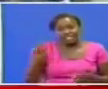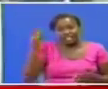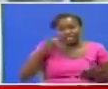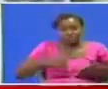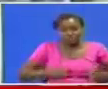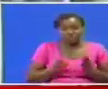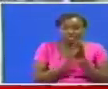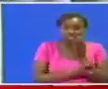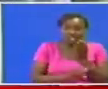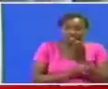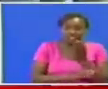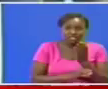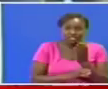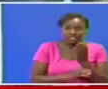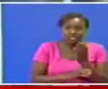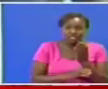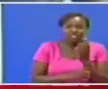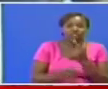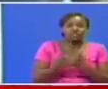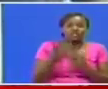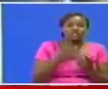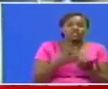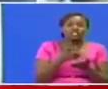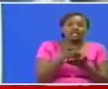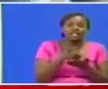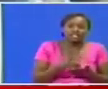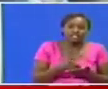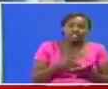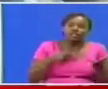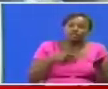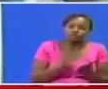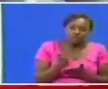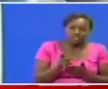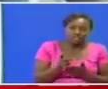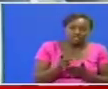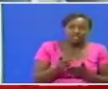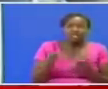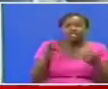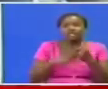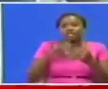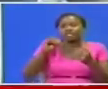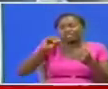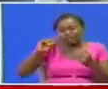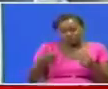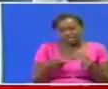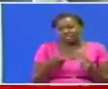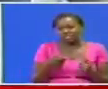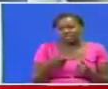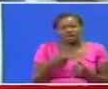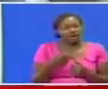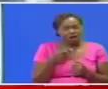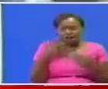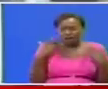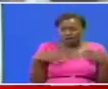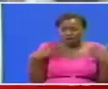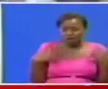country on arrival has a debt to pay of approximately 80,000 Kenya shillings. I